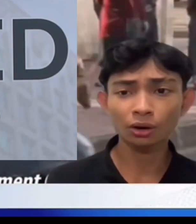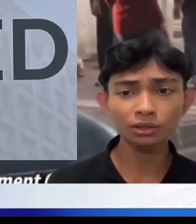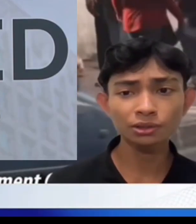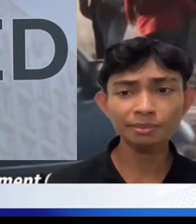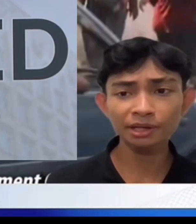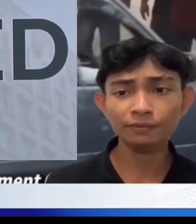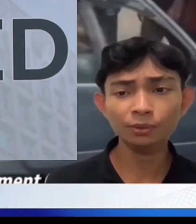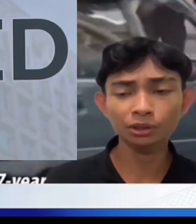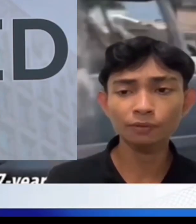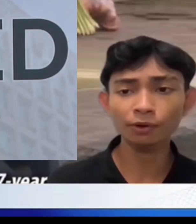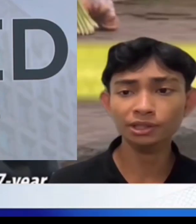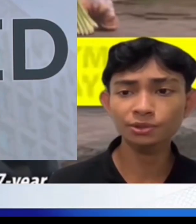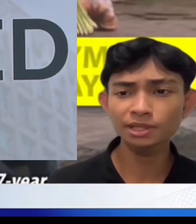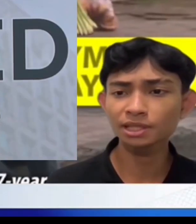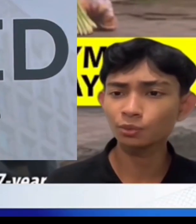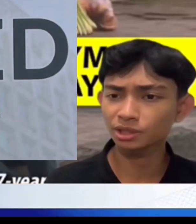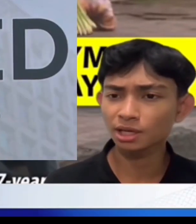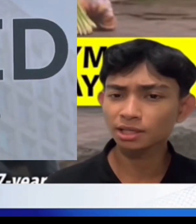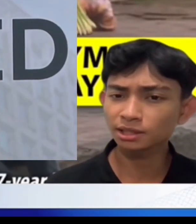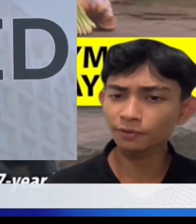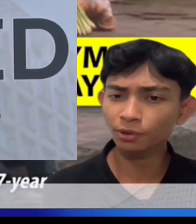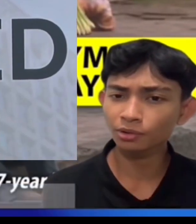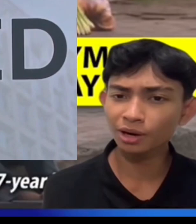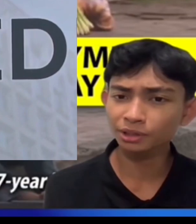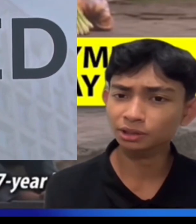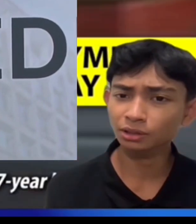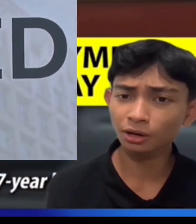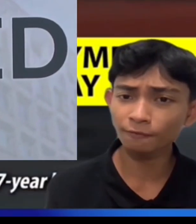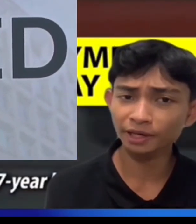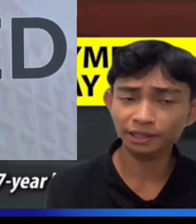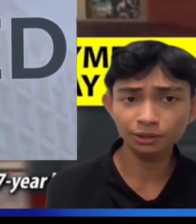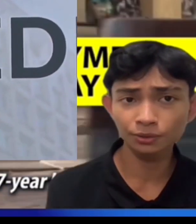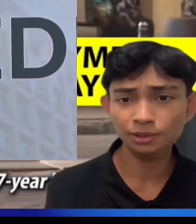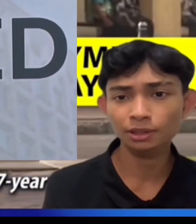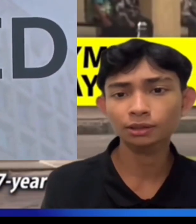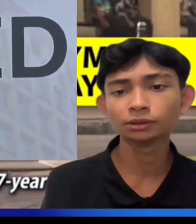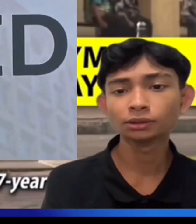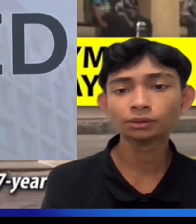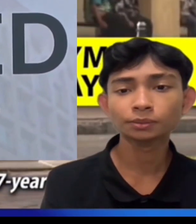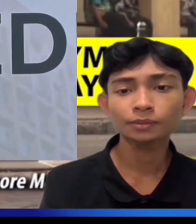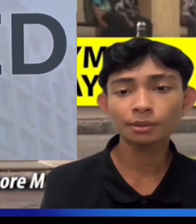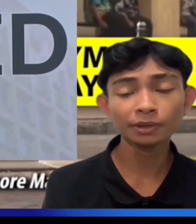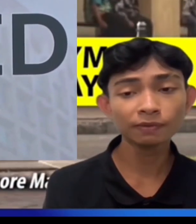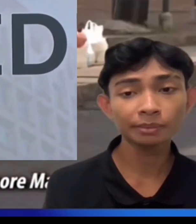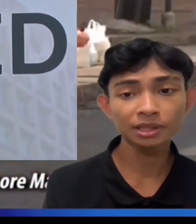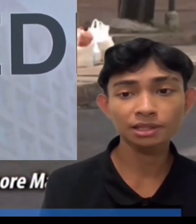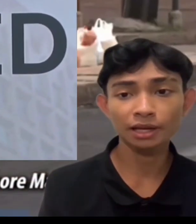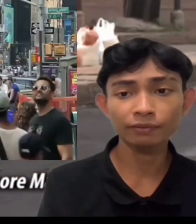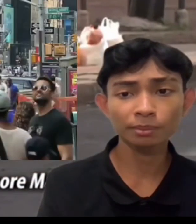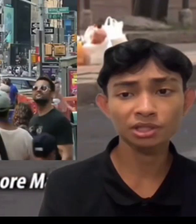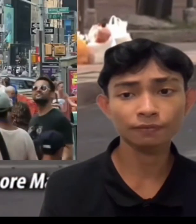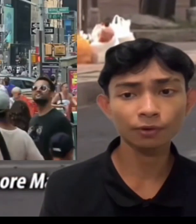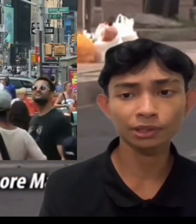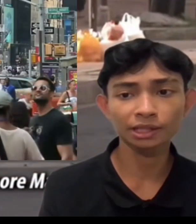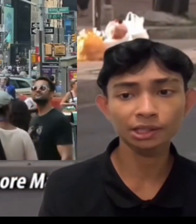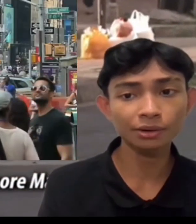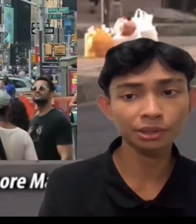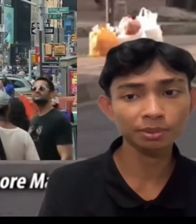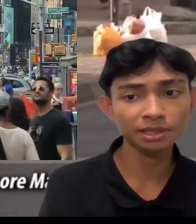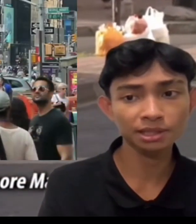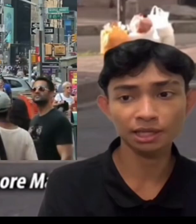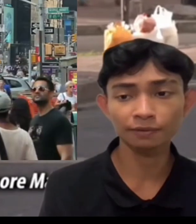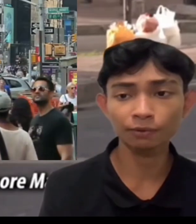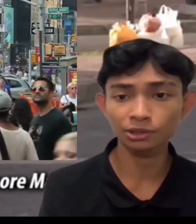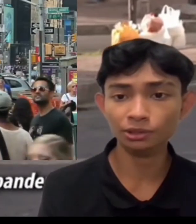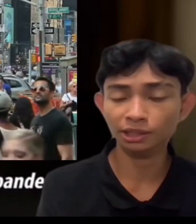Abdullah also remind everyone to avoid the 3C, which stand for crowded, confined and close. Briefly means everyone must avoid any